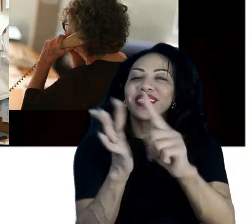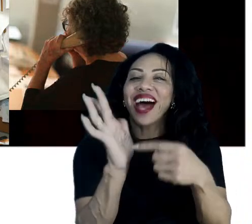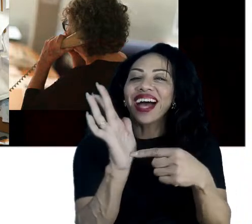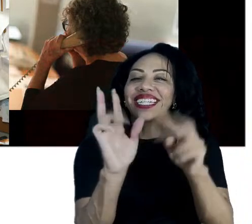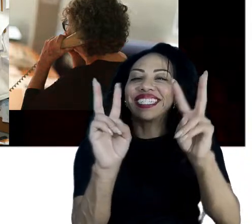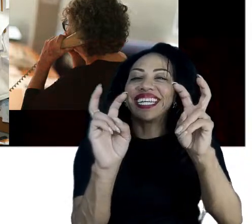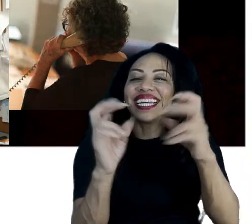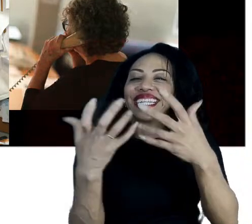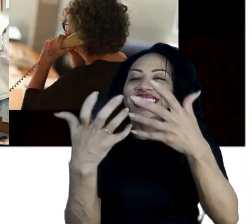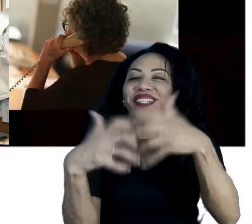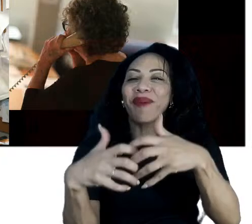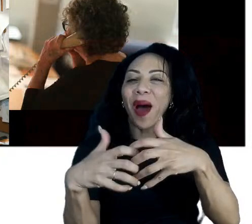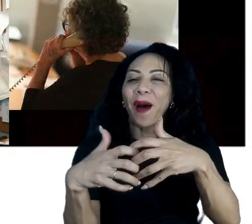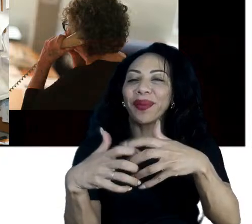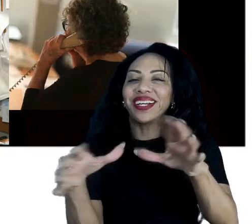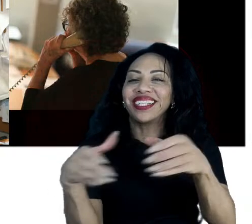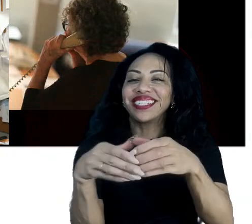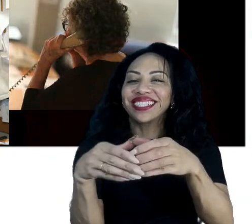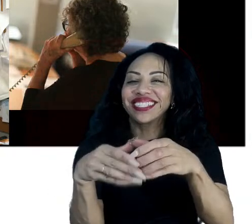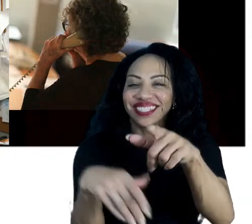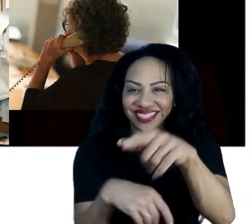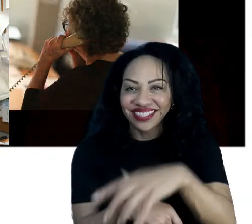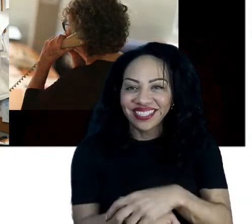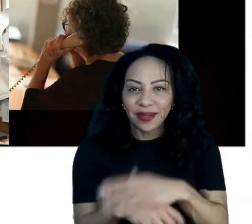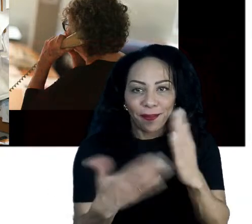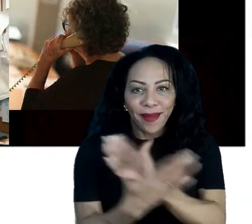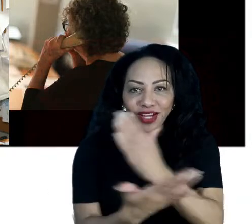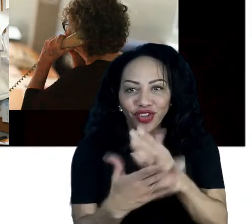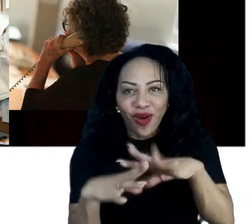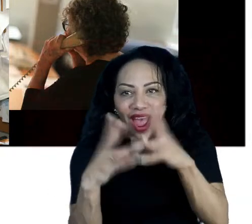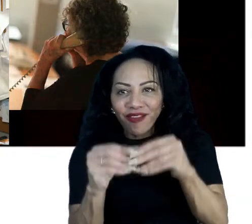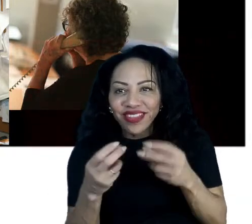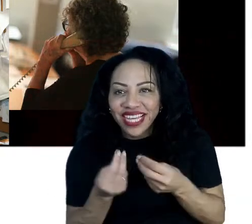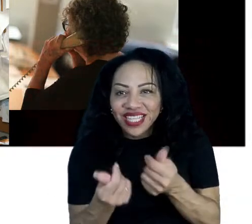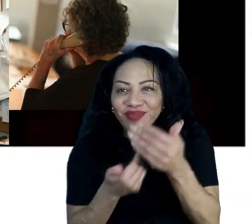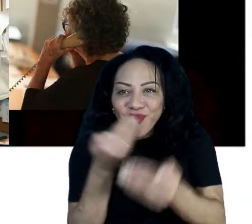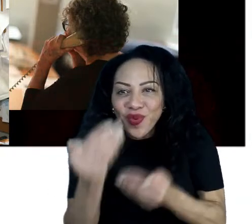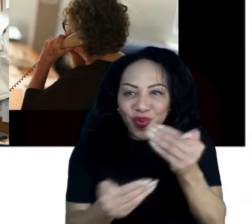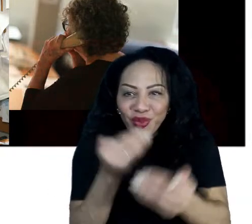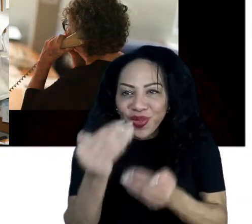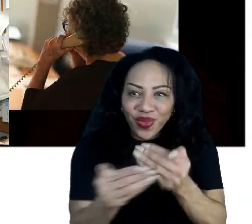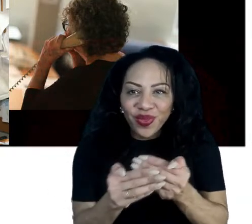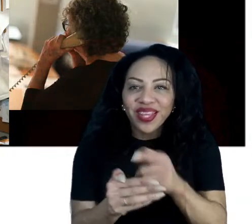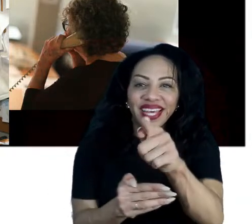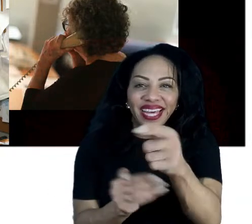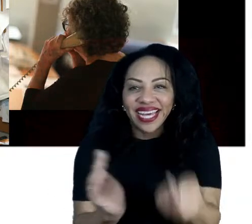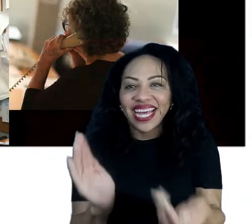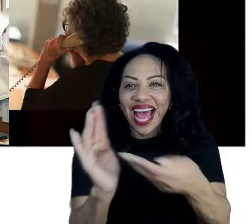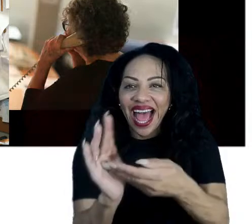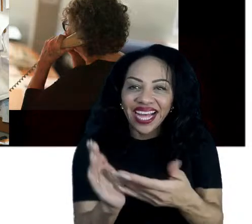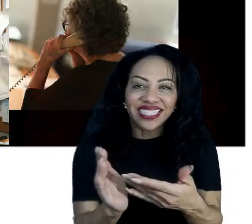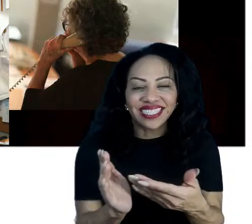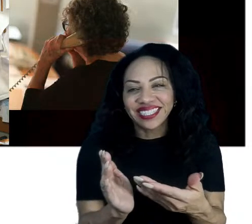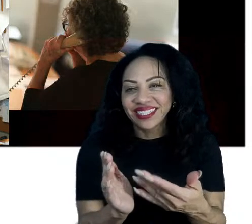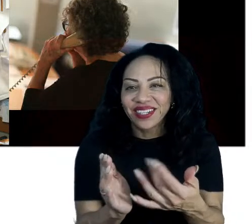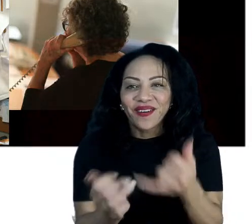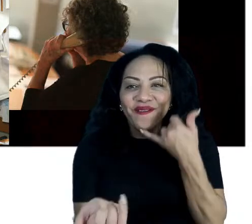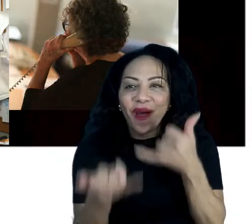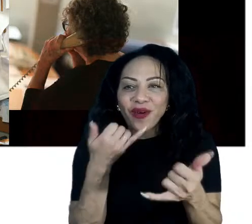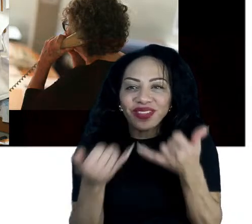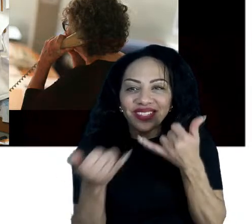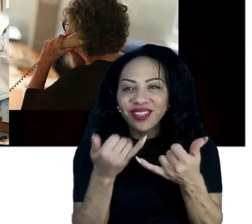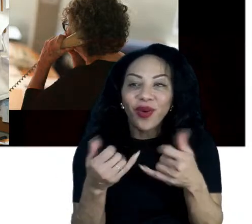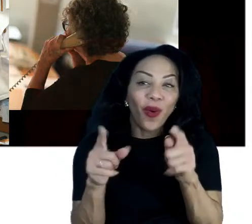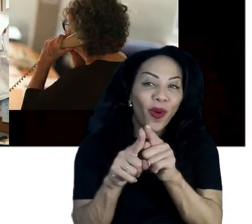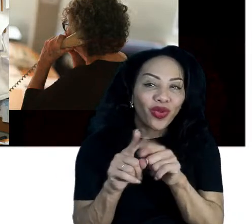making sure that things were running smoothly, and perhaps adding an extra phone or two, and maybe calling people